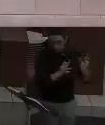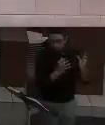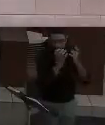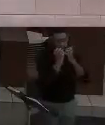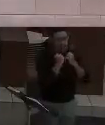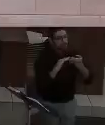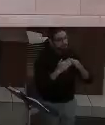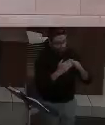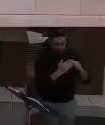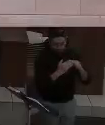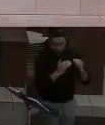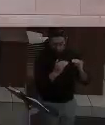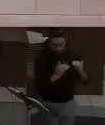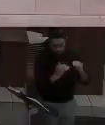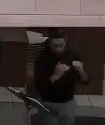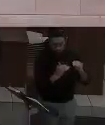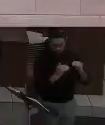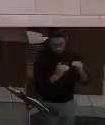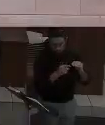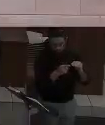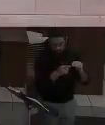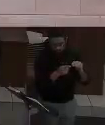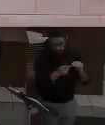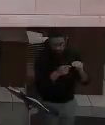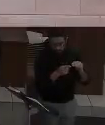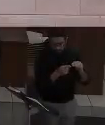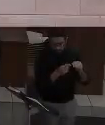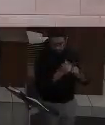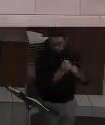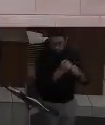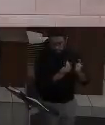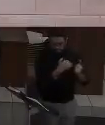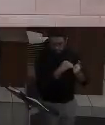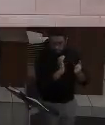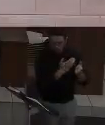You restore the joy of our relationship with God,